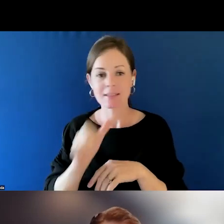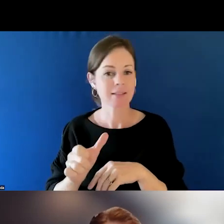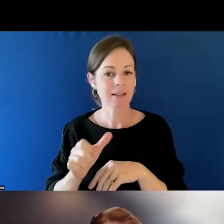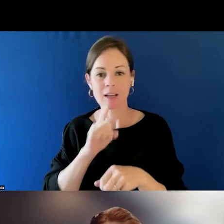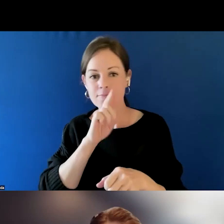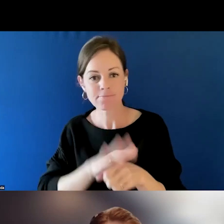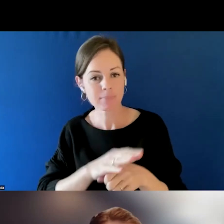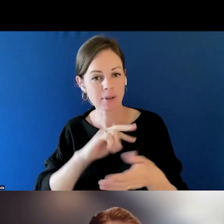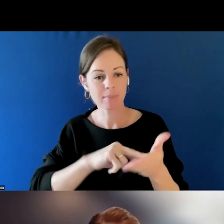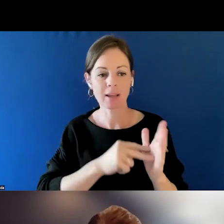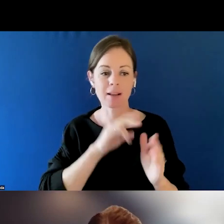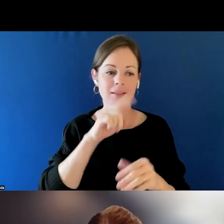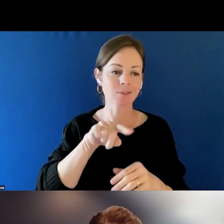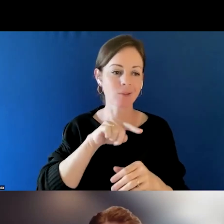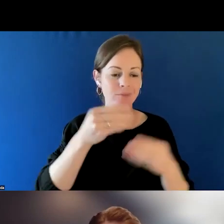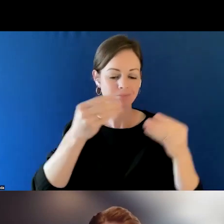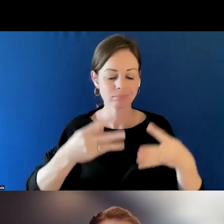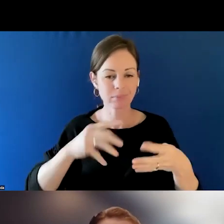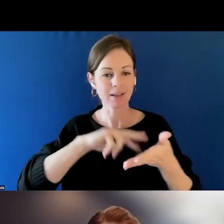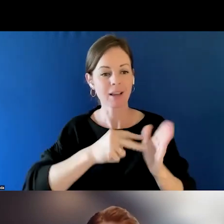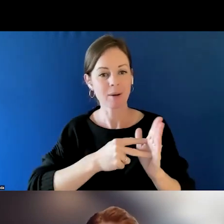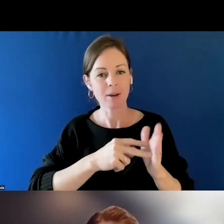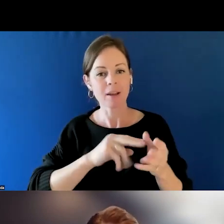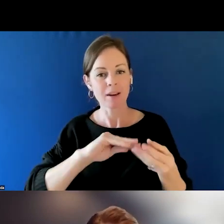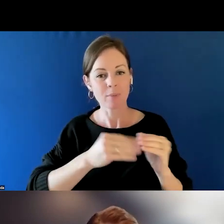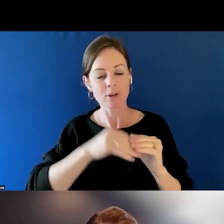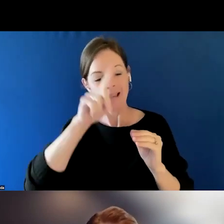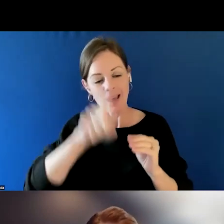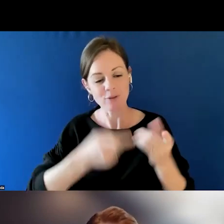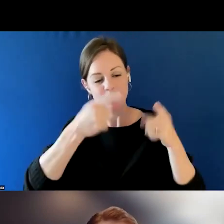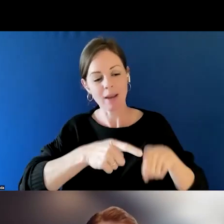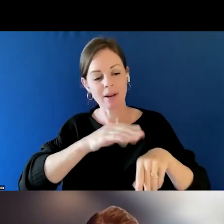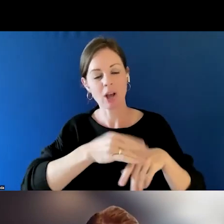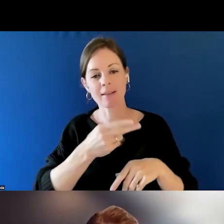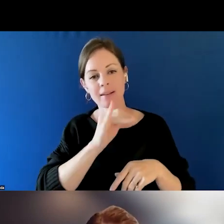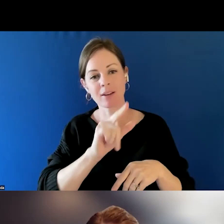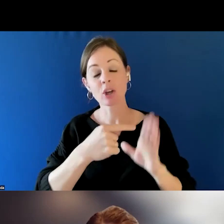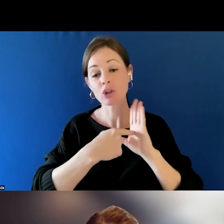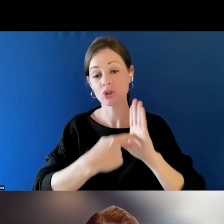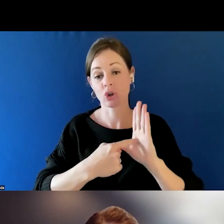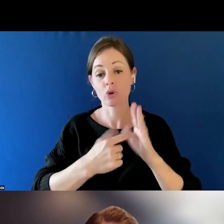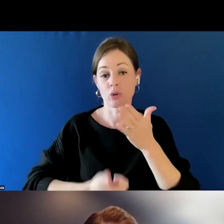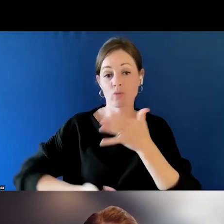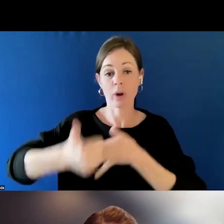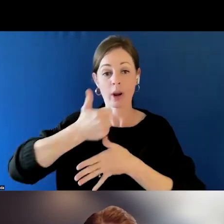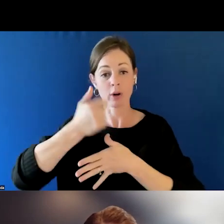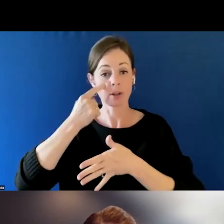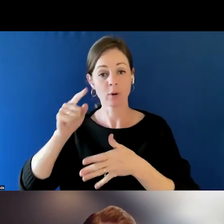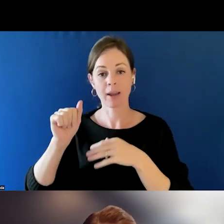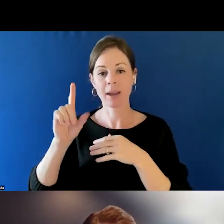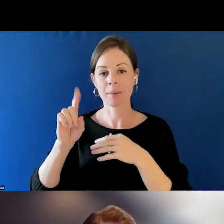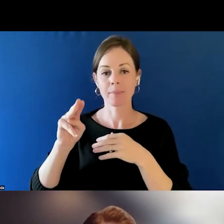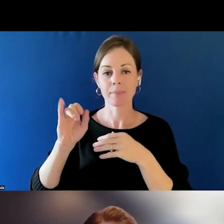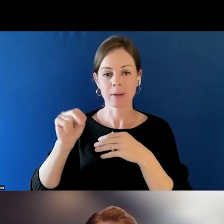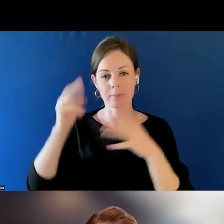meaning that these numbers have to happen on the Hill, it shows what the priorities are of the administration. So just some